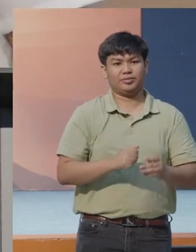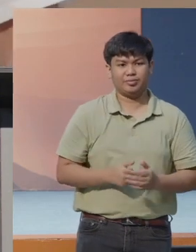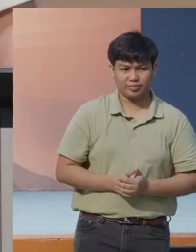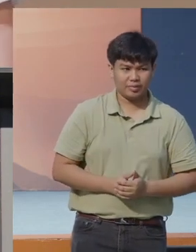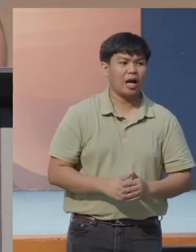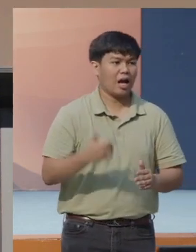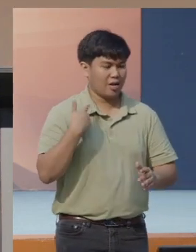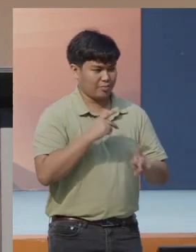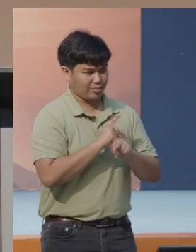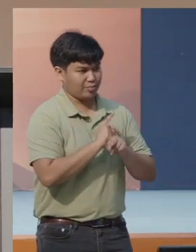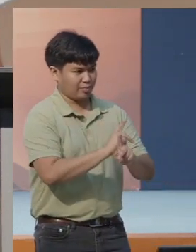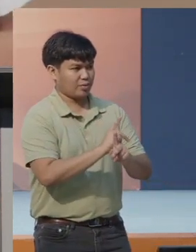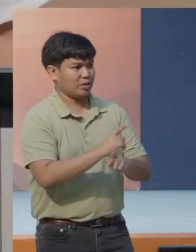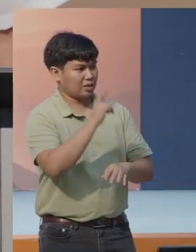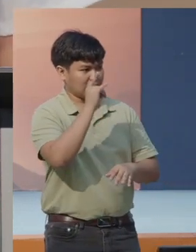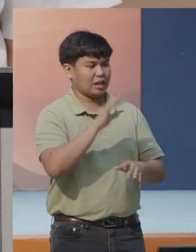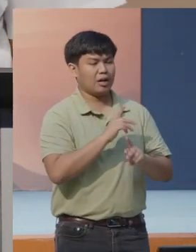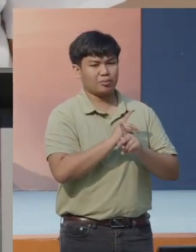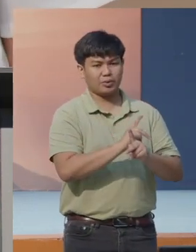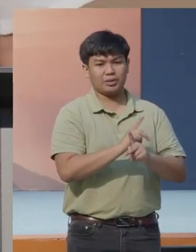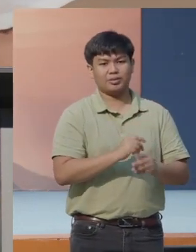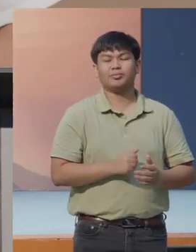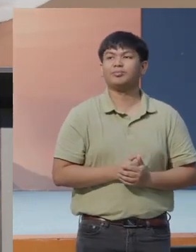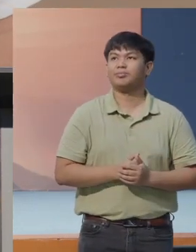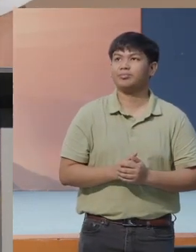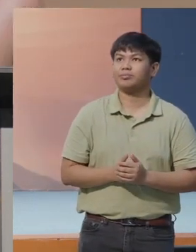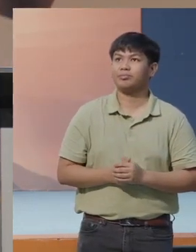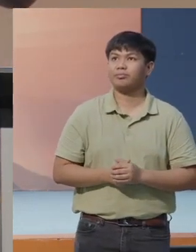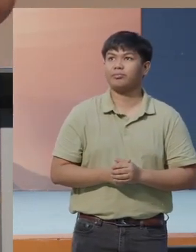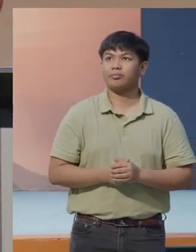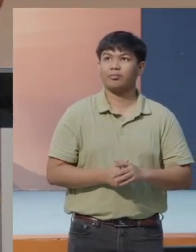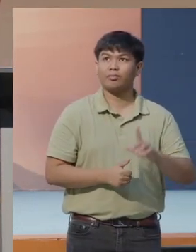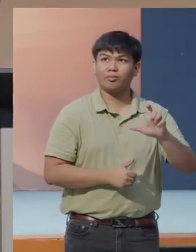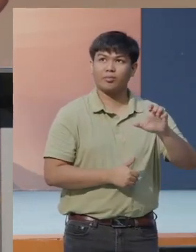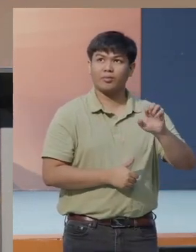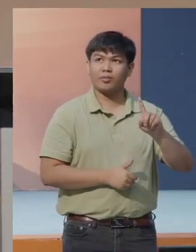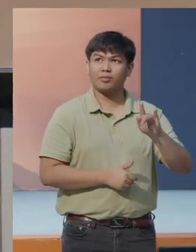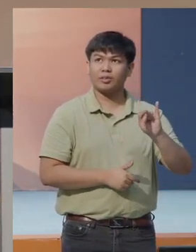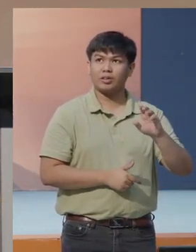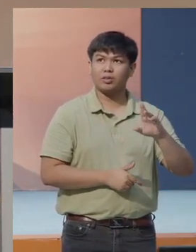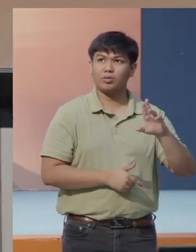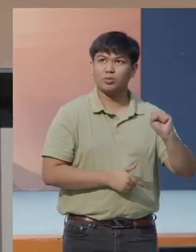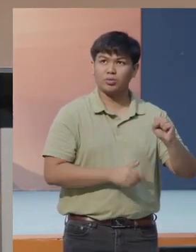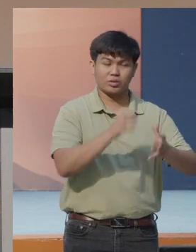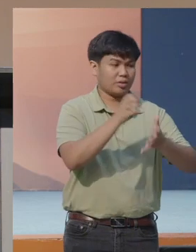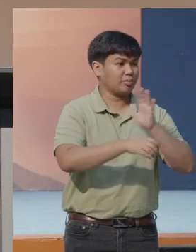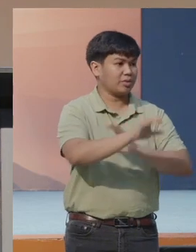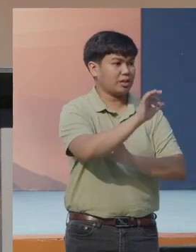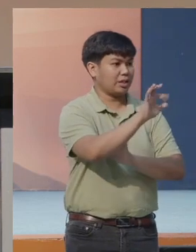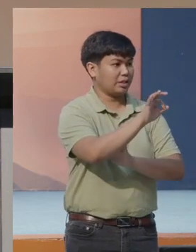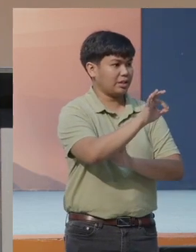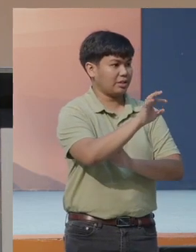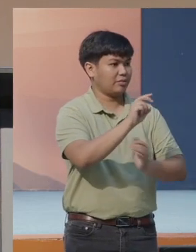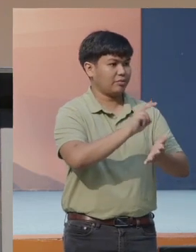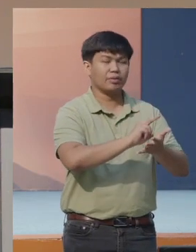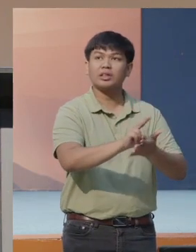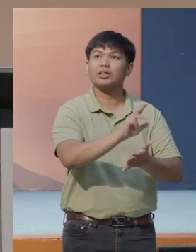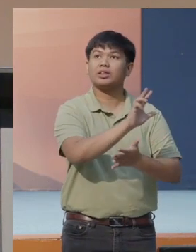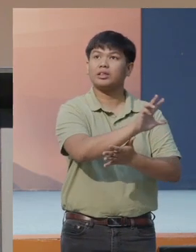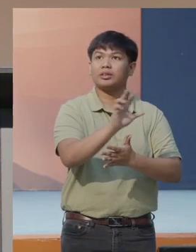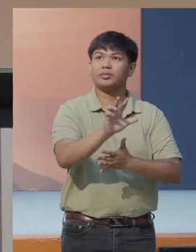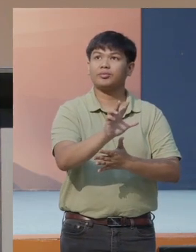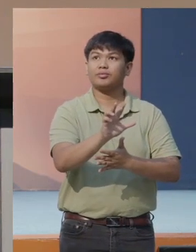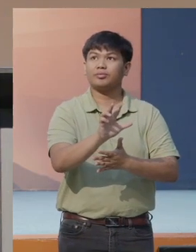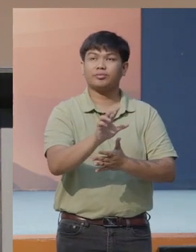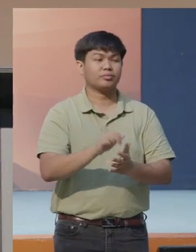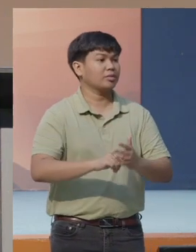sila inalagaan ng Panginoon. Leviticus 19:33 to 34,